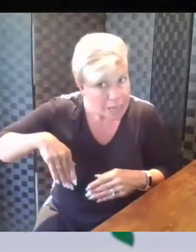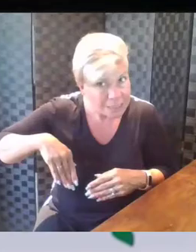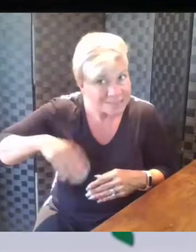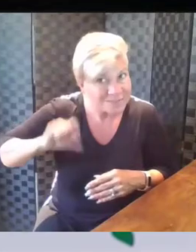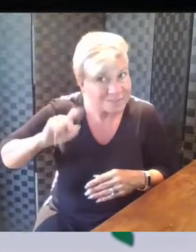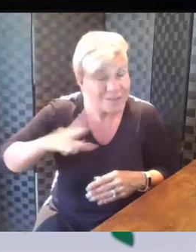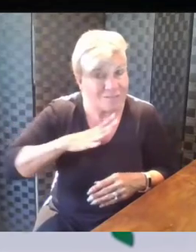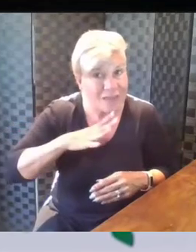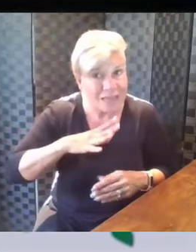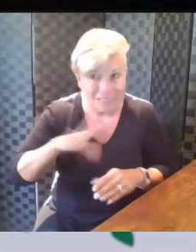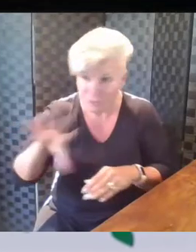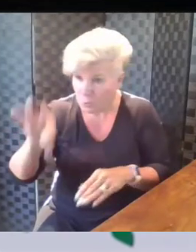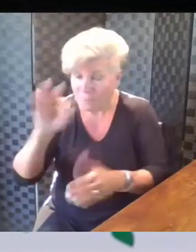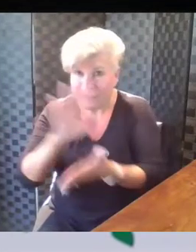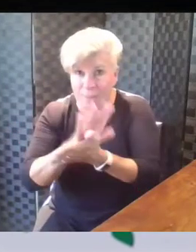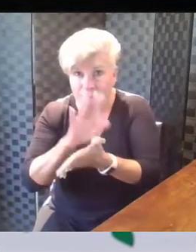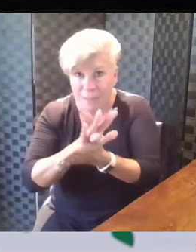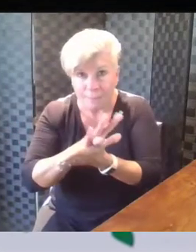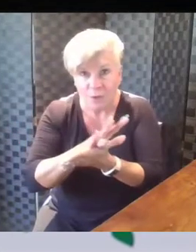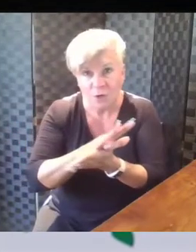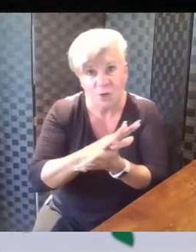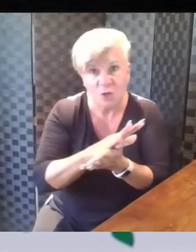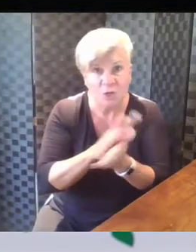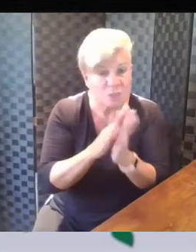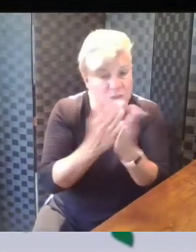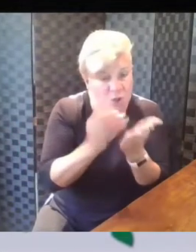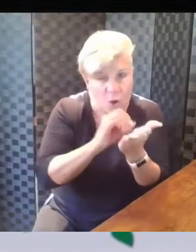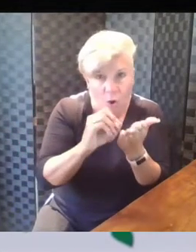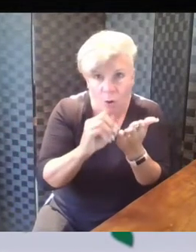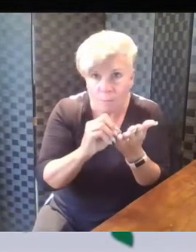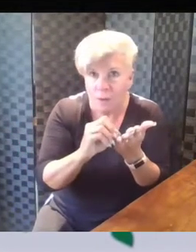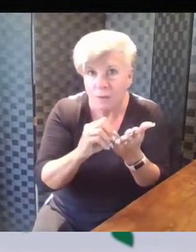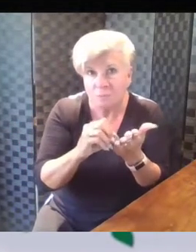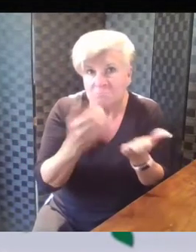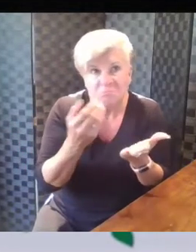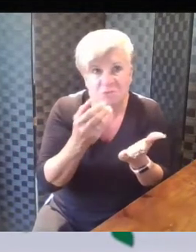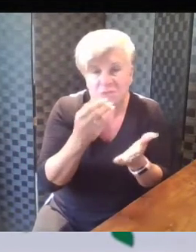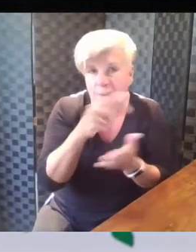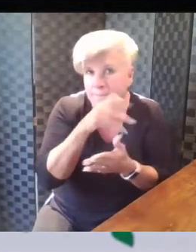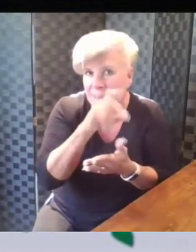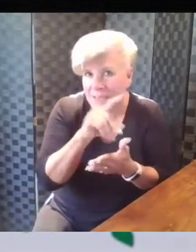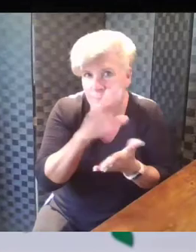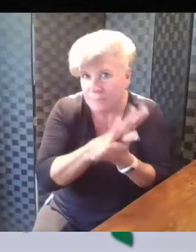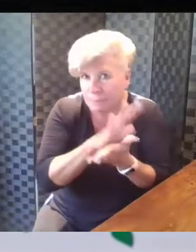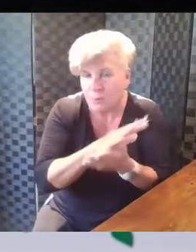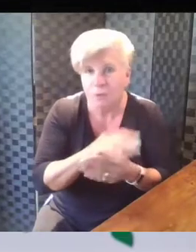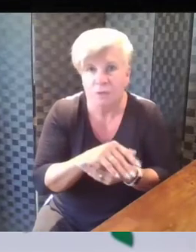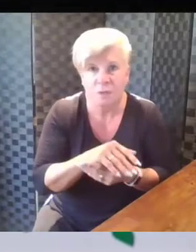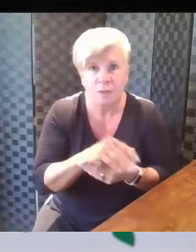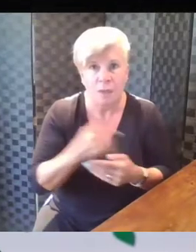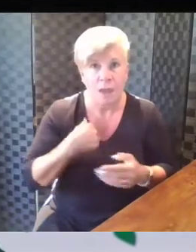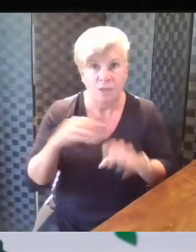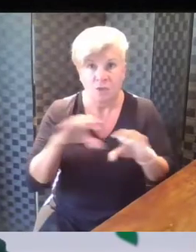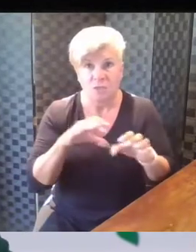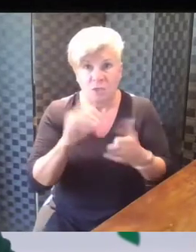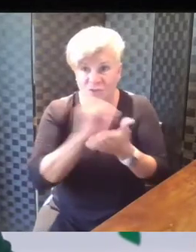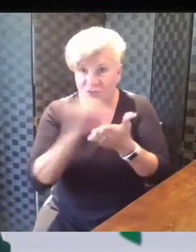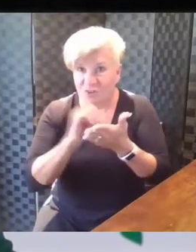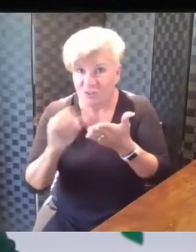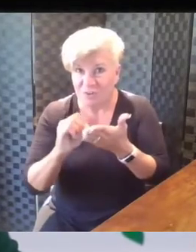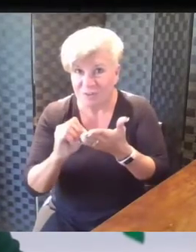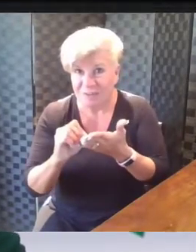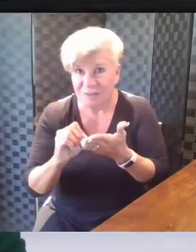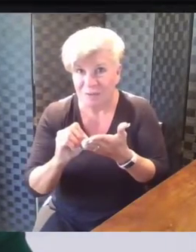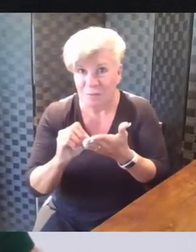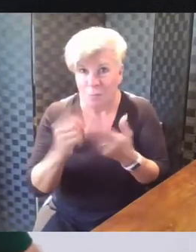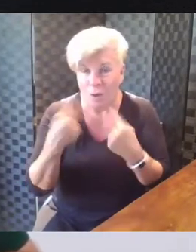scrap paper, a notebook, just a little notepad, whatever you've got you can write on. I'm going to show you, I've been doing some extra journaling while